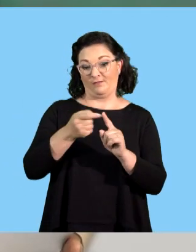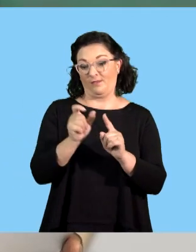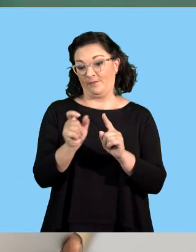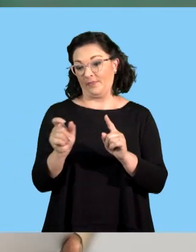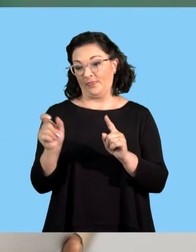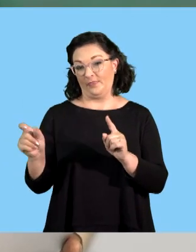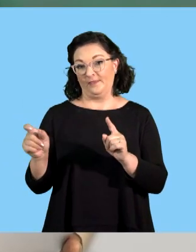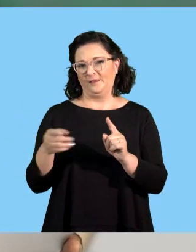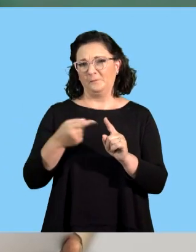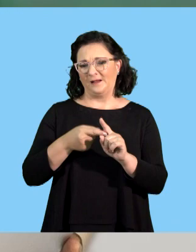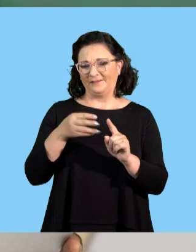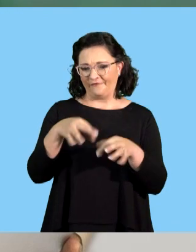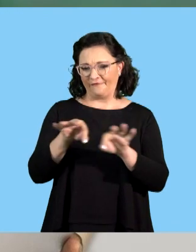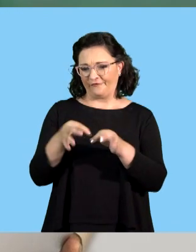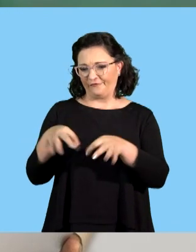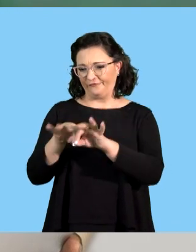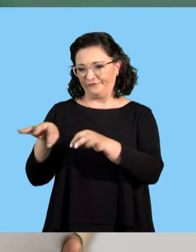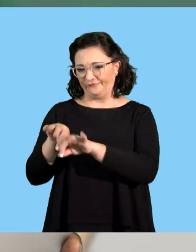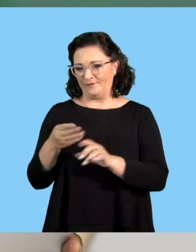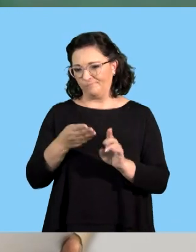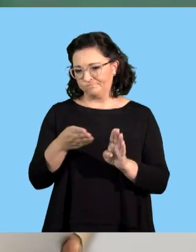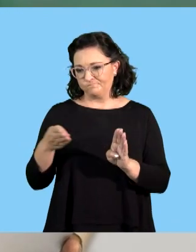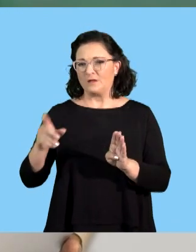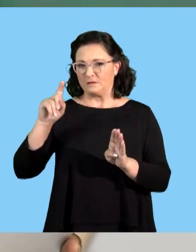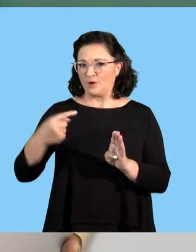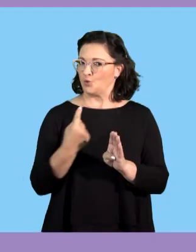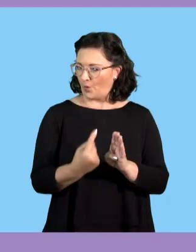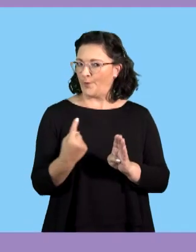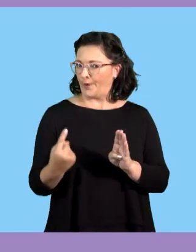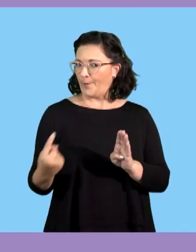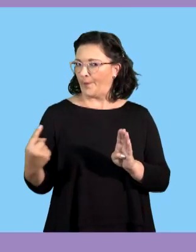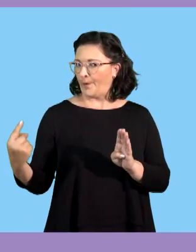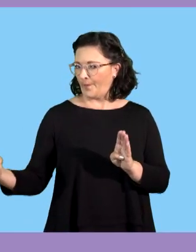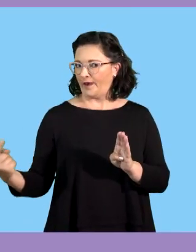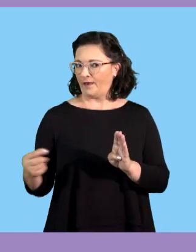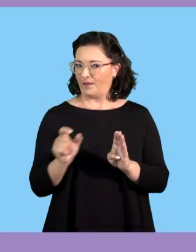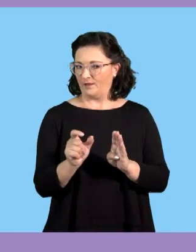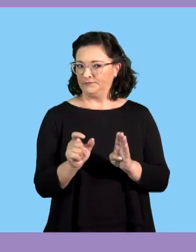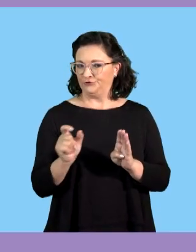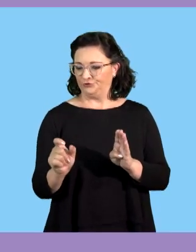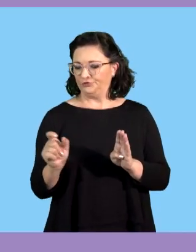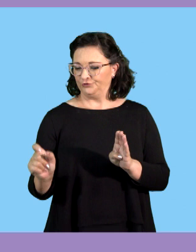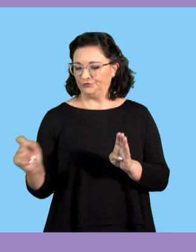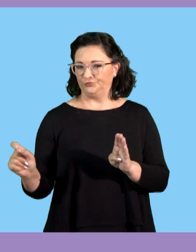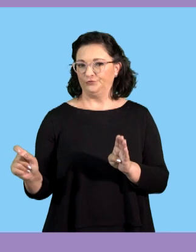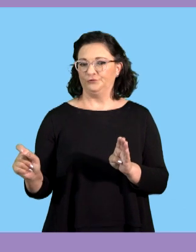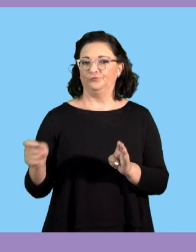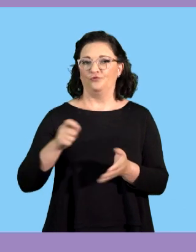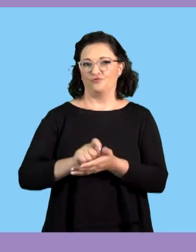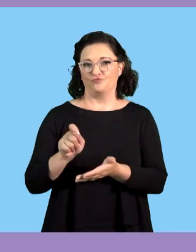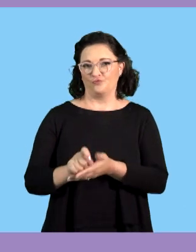this, each place value must have 1 digit. This is important, and you will see why.